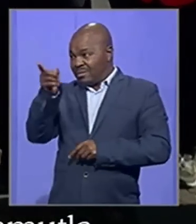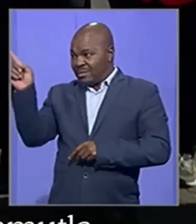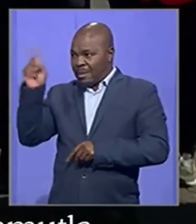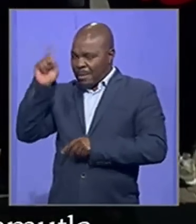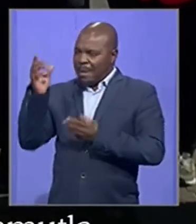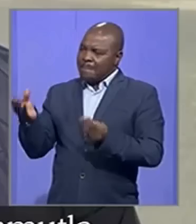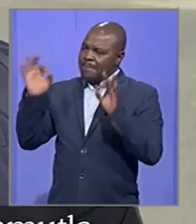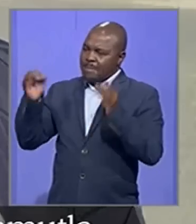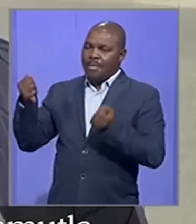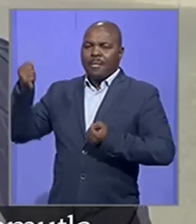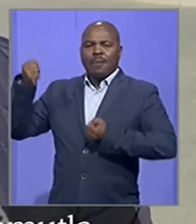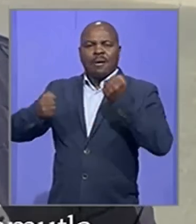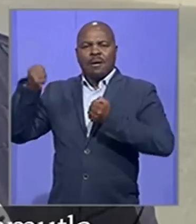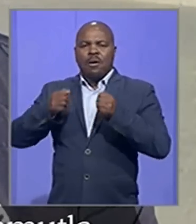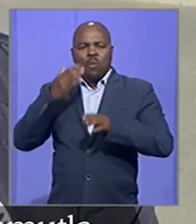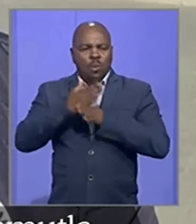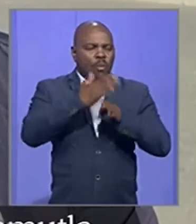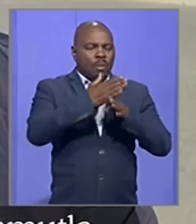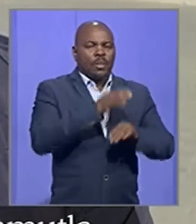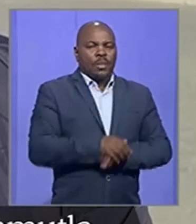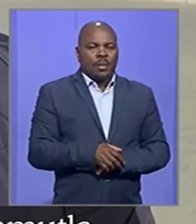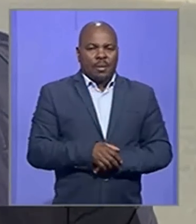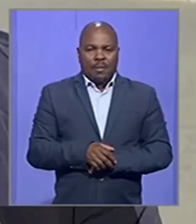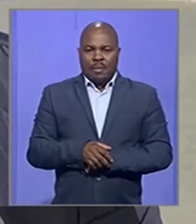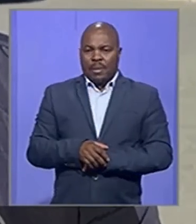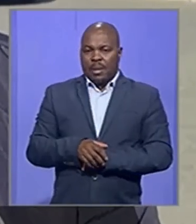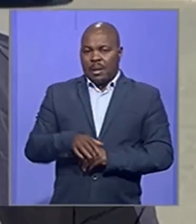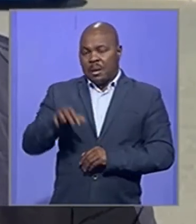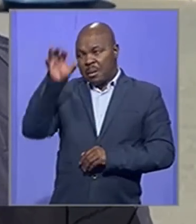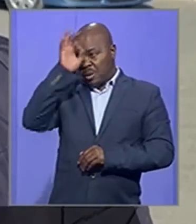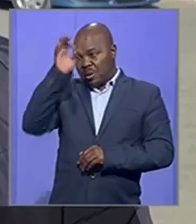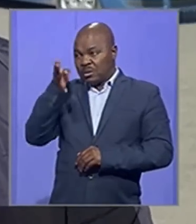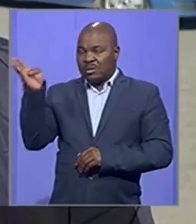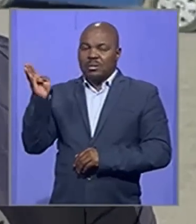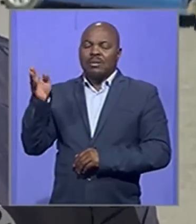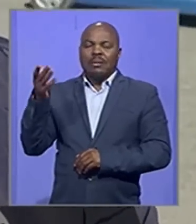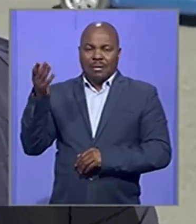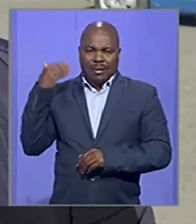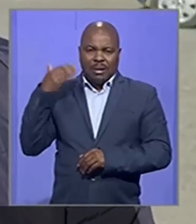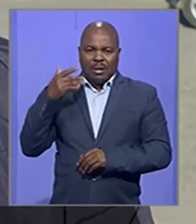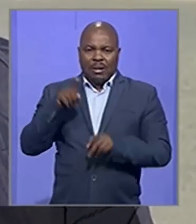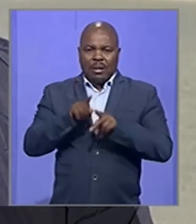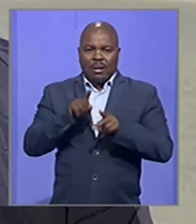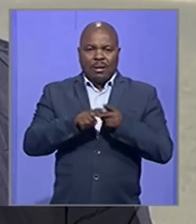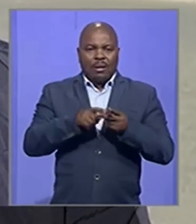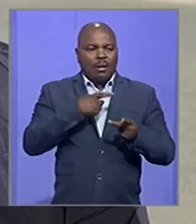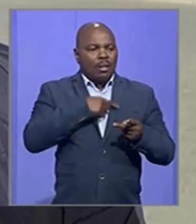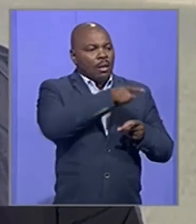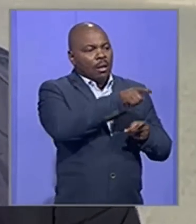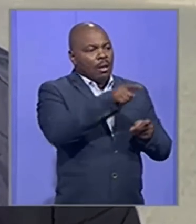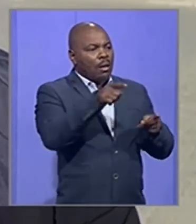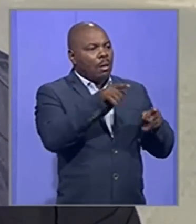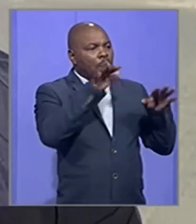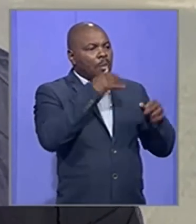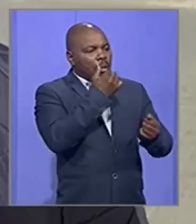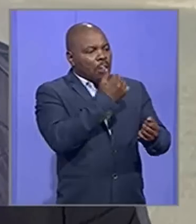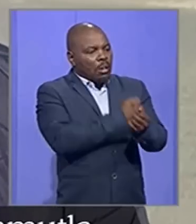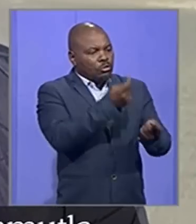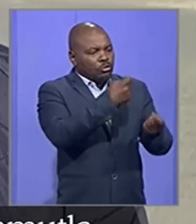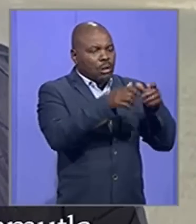tsa ho sebetsa. The number of the police needs to be more than the drug lords. Not the drug lords numbers need to be more than the